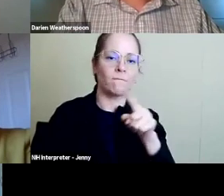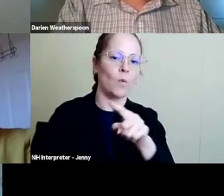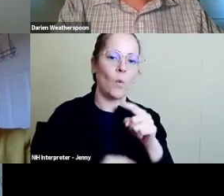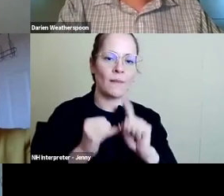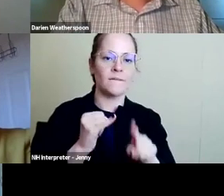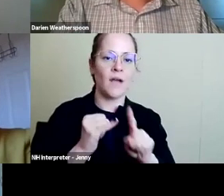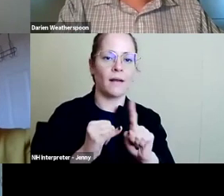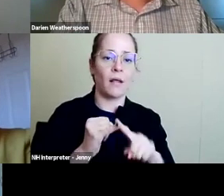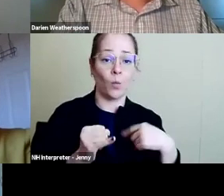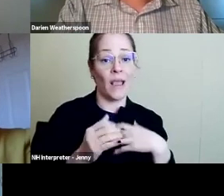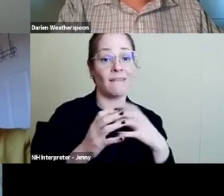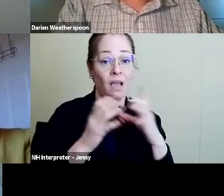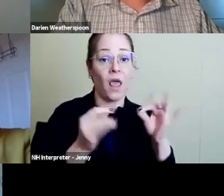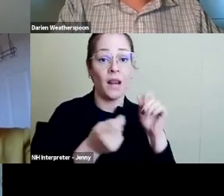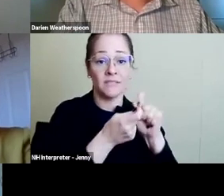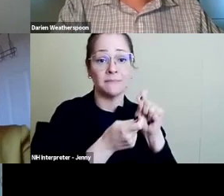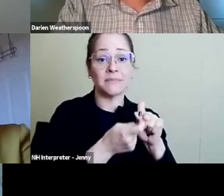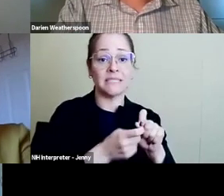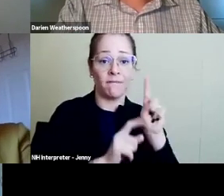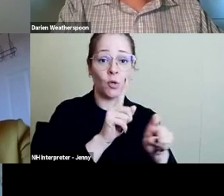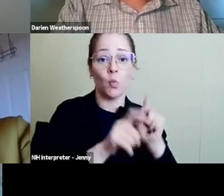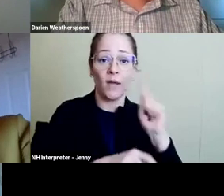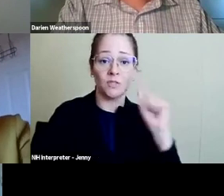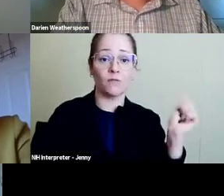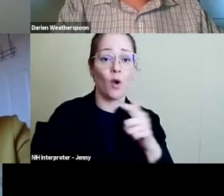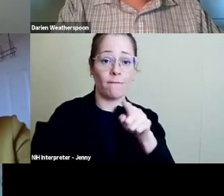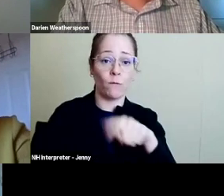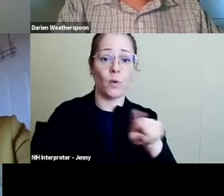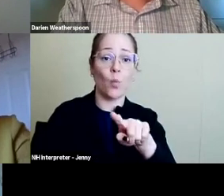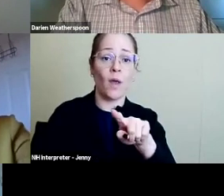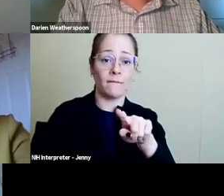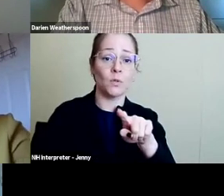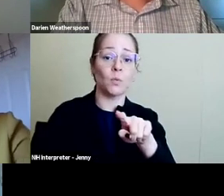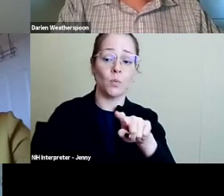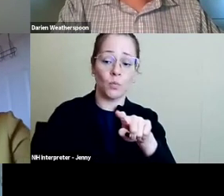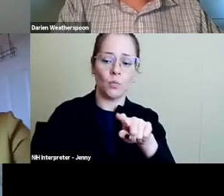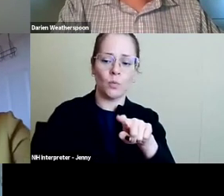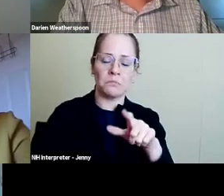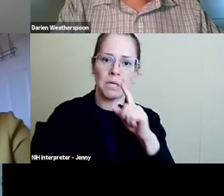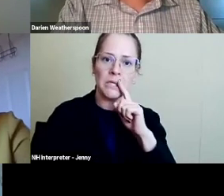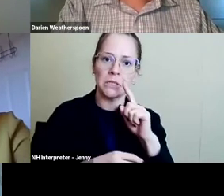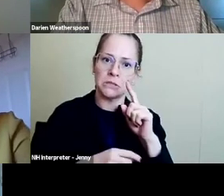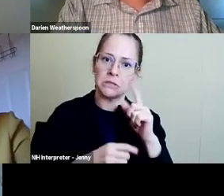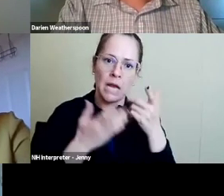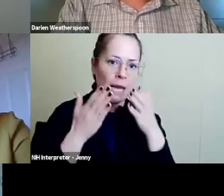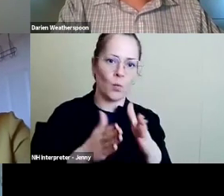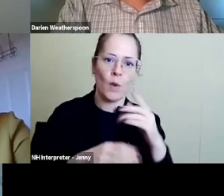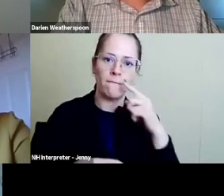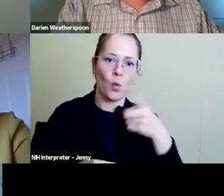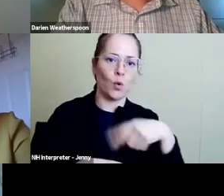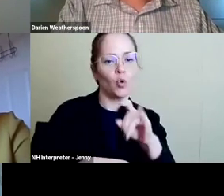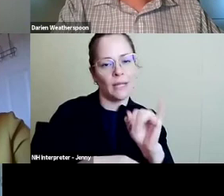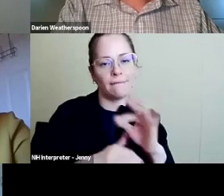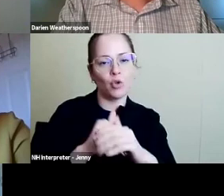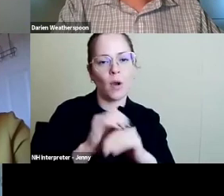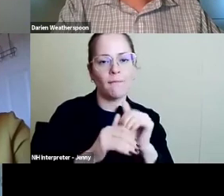we have a lot of very specific questions for every one of you, for every single one of you. is there a way for you, if you are comfortable with,